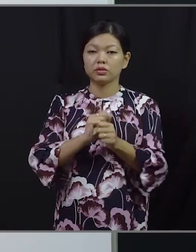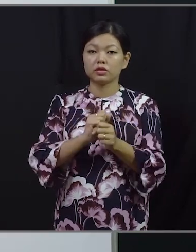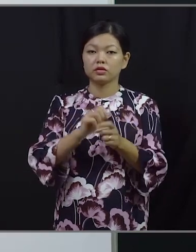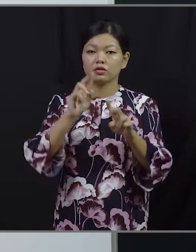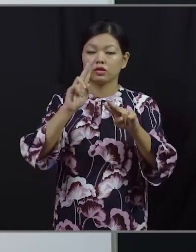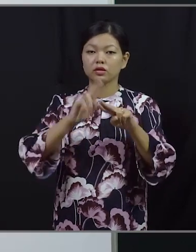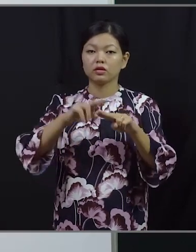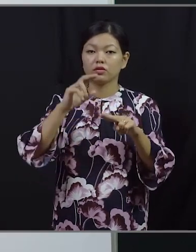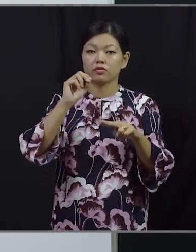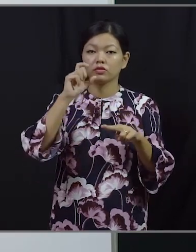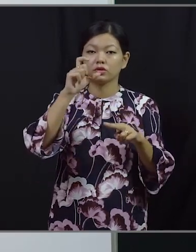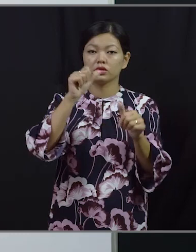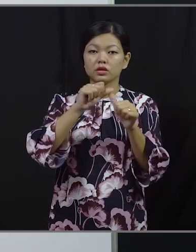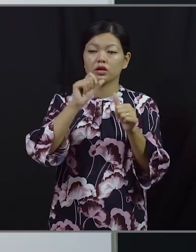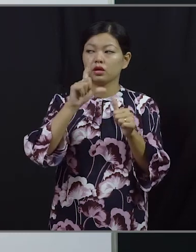focal length